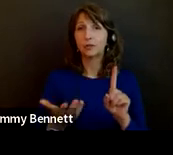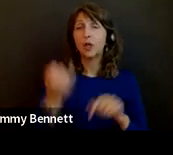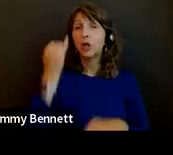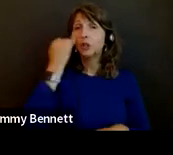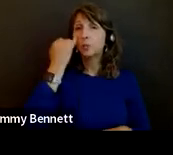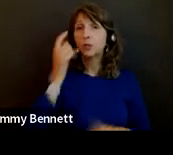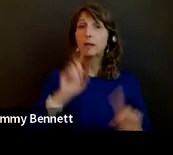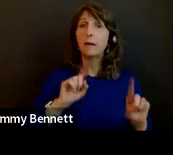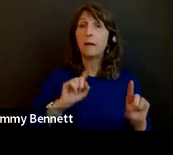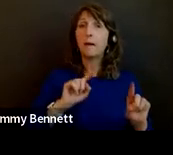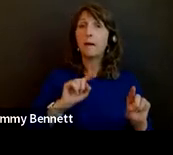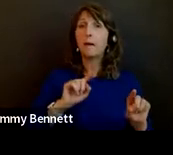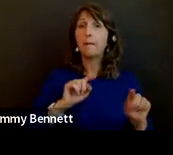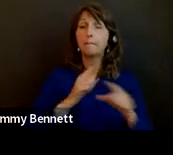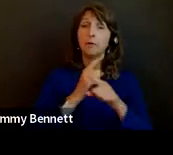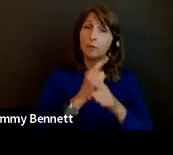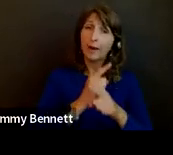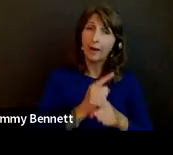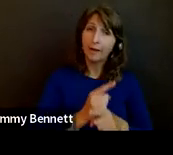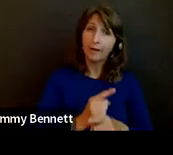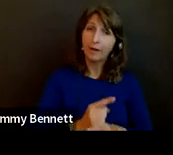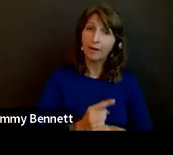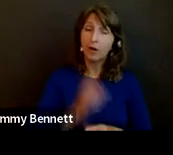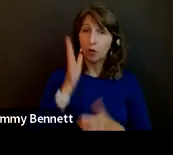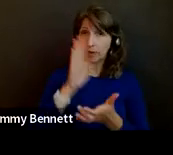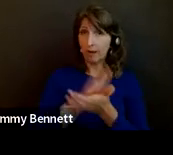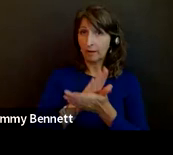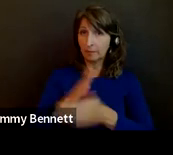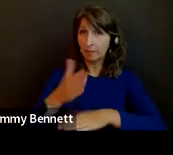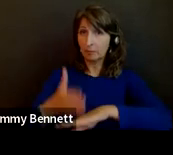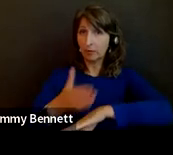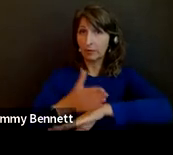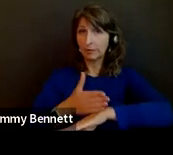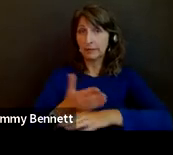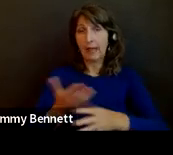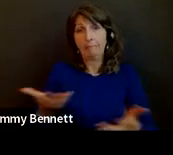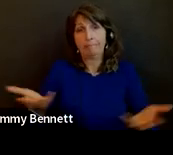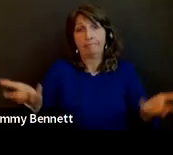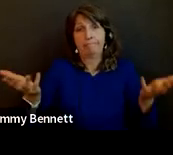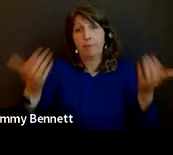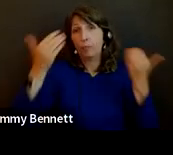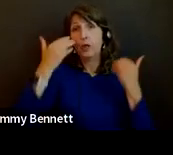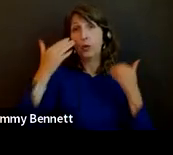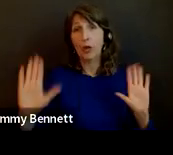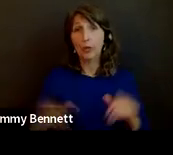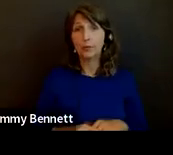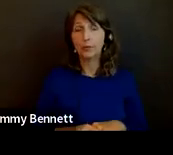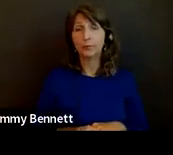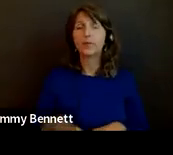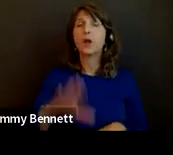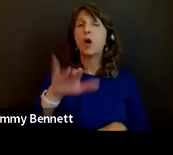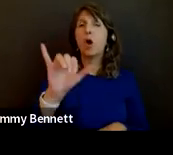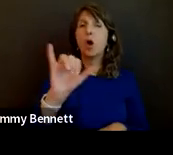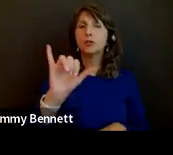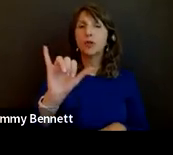through Friday, would this child be making academic progress? We don't know. So let's explore it more. And also, I want to give you the